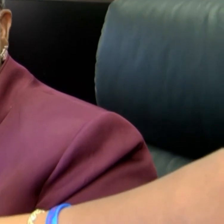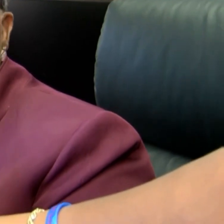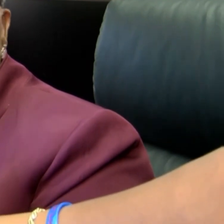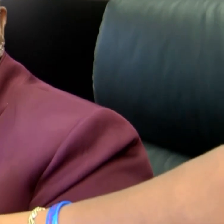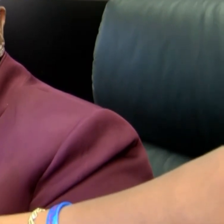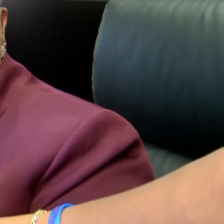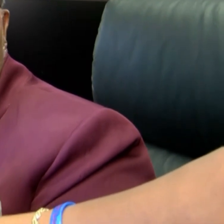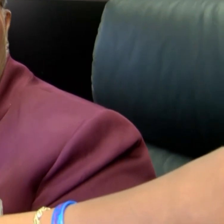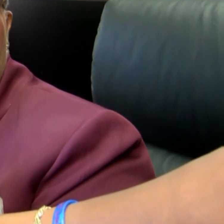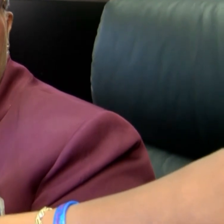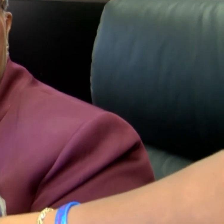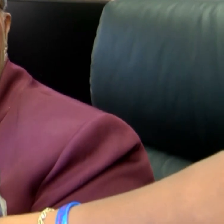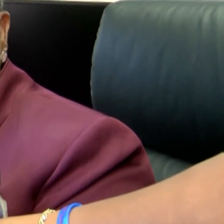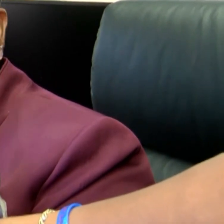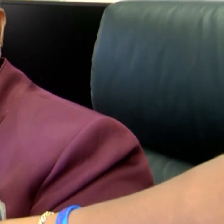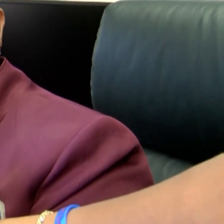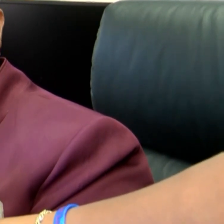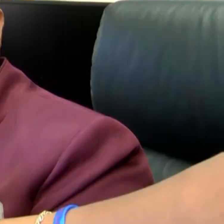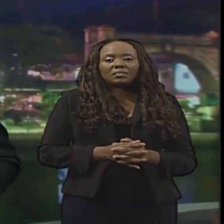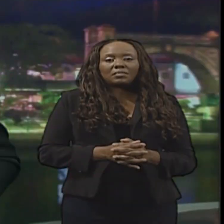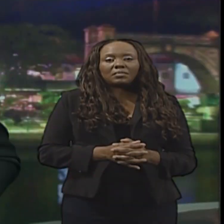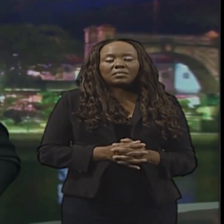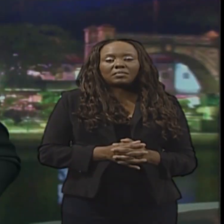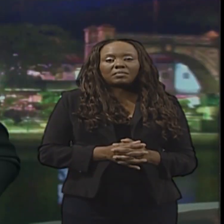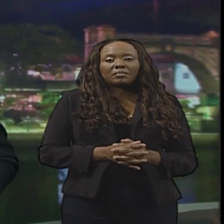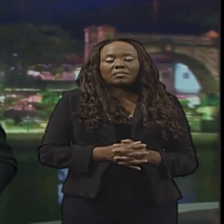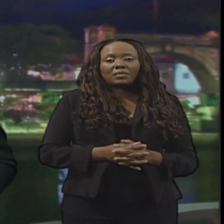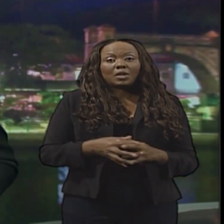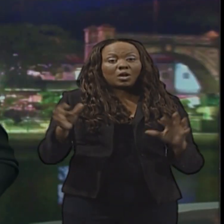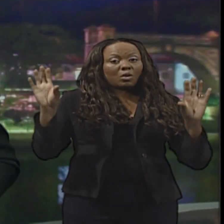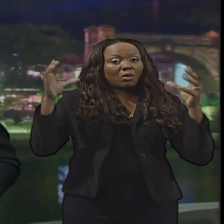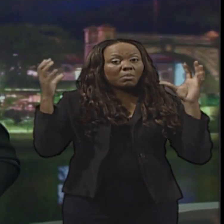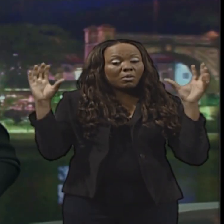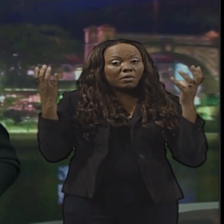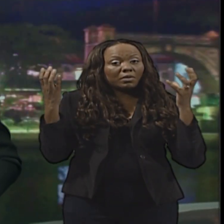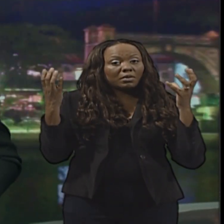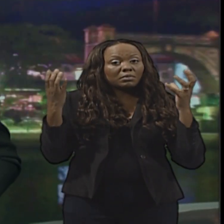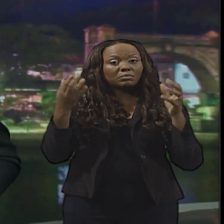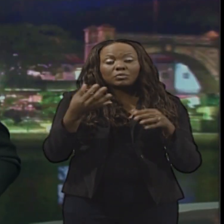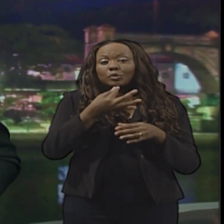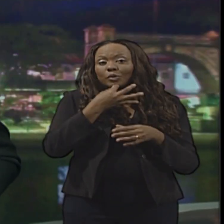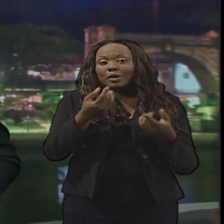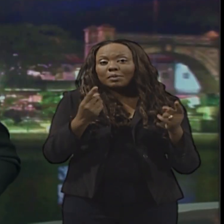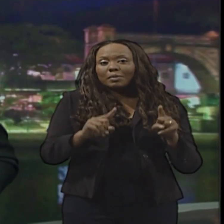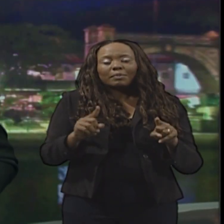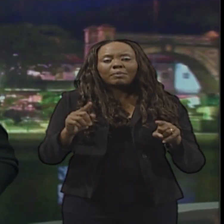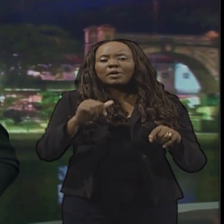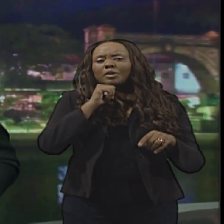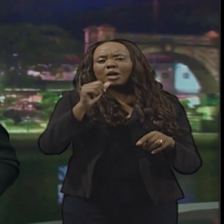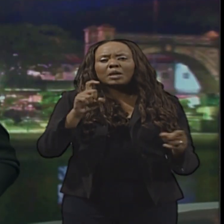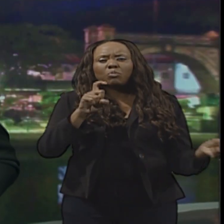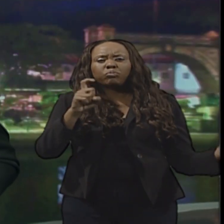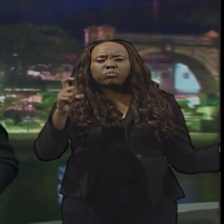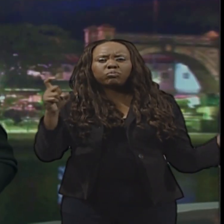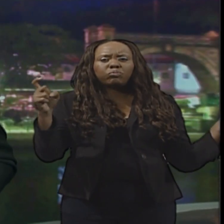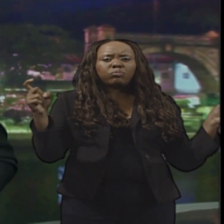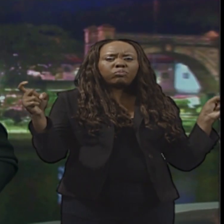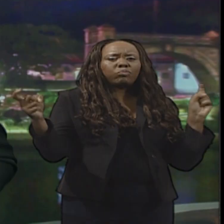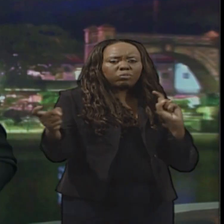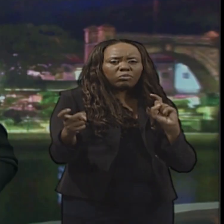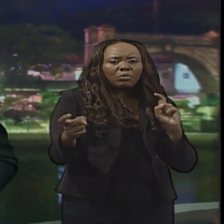our institutions across the island. Now, there won't be any sweeping changes to the 2018 crop over